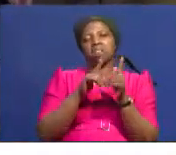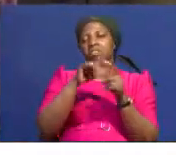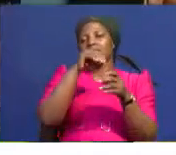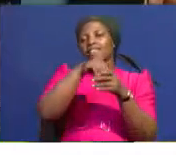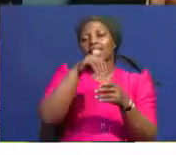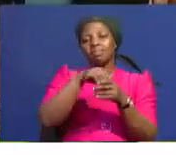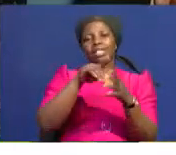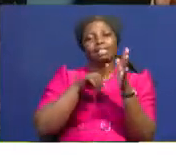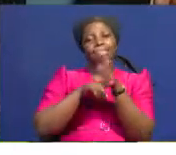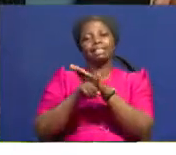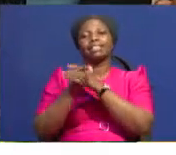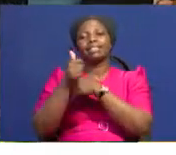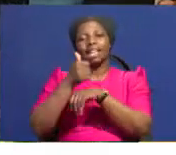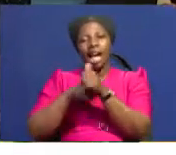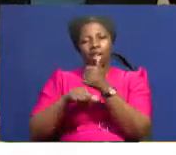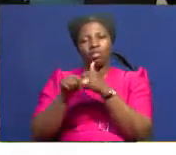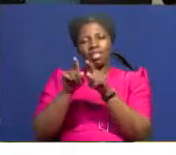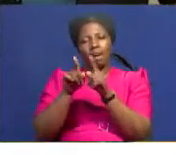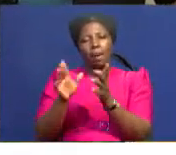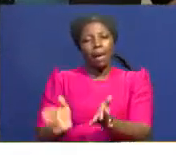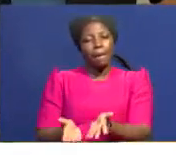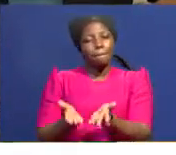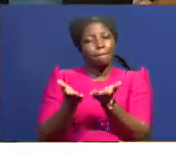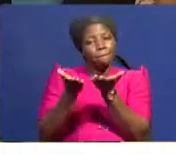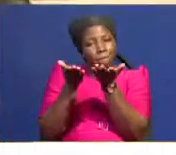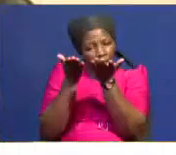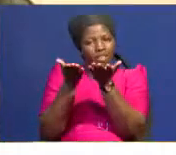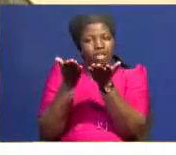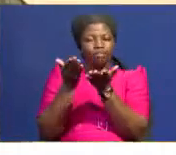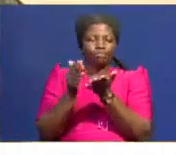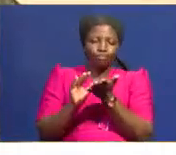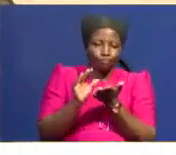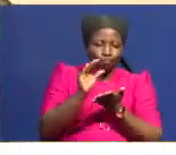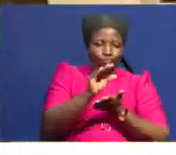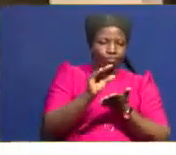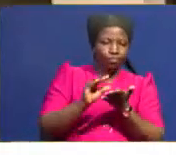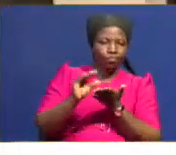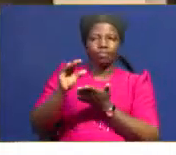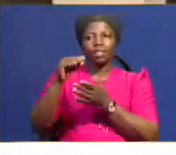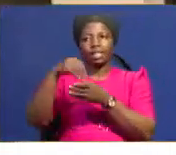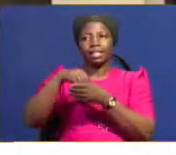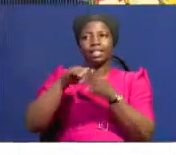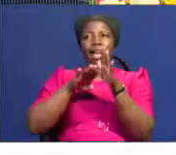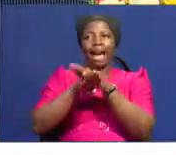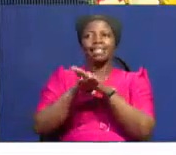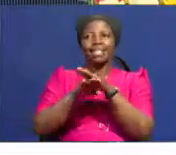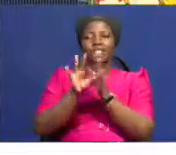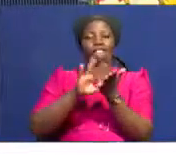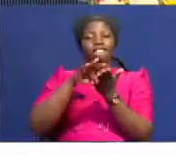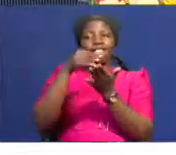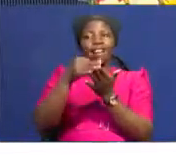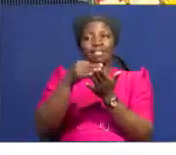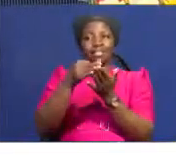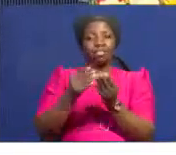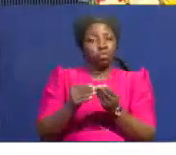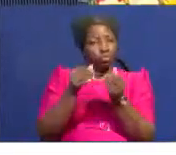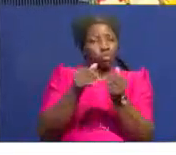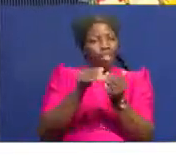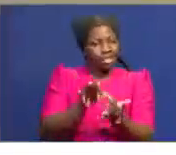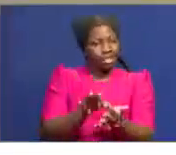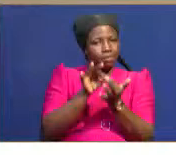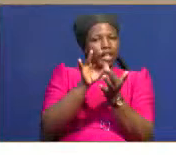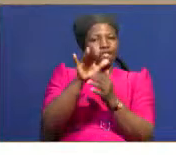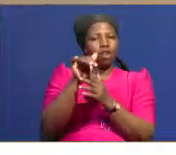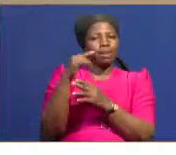in adaptation and improving the rate of disbursement and access to funds addressed, especially from the